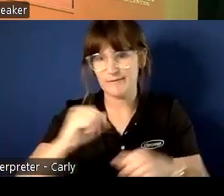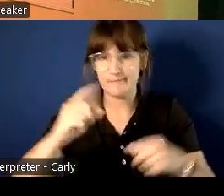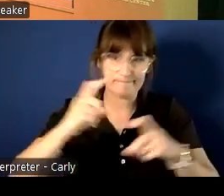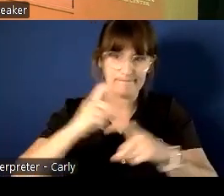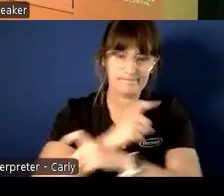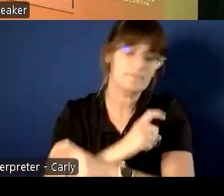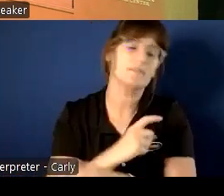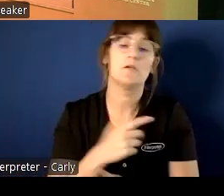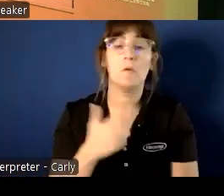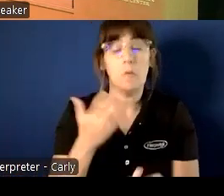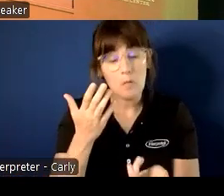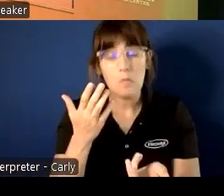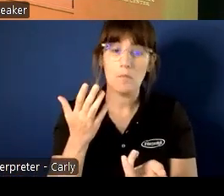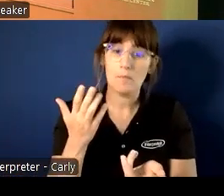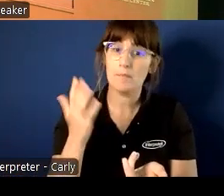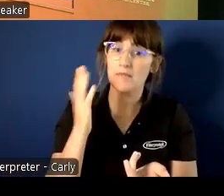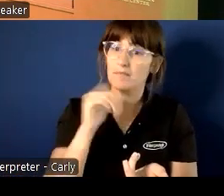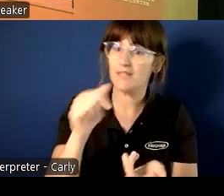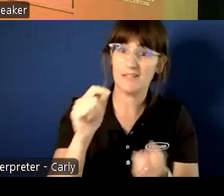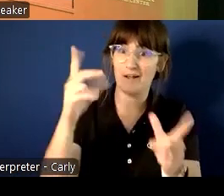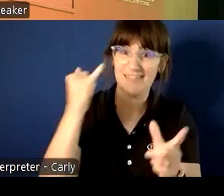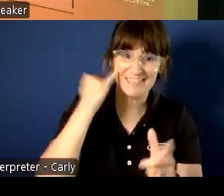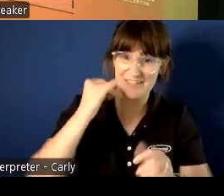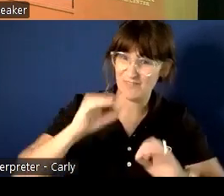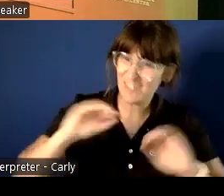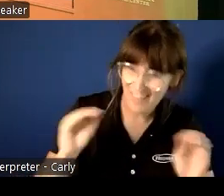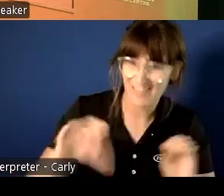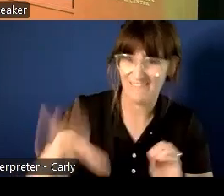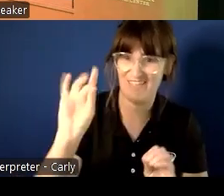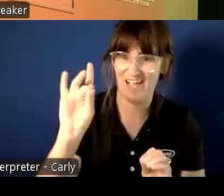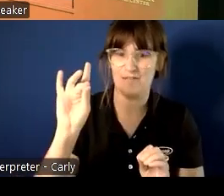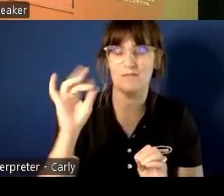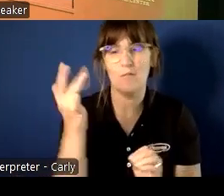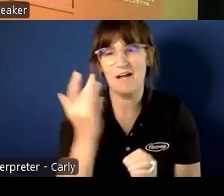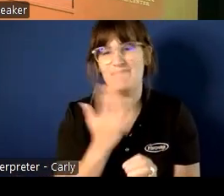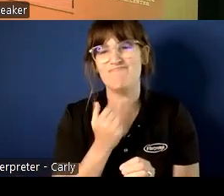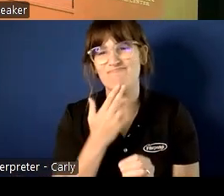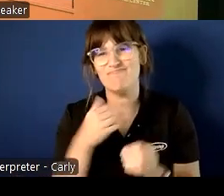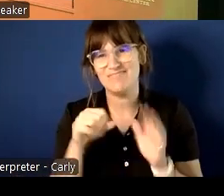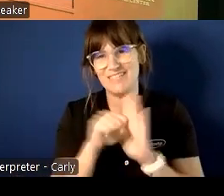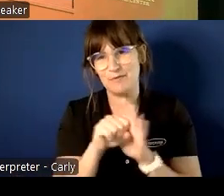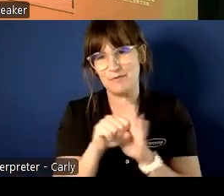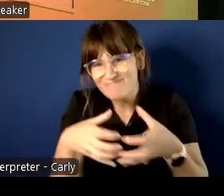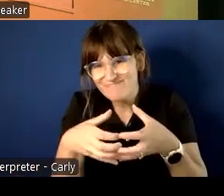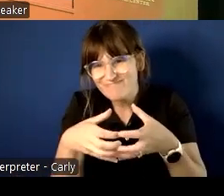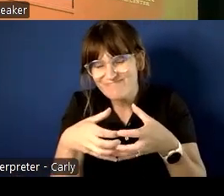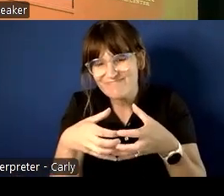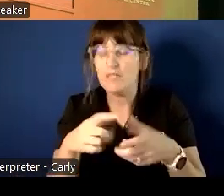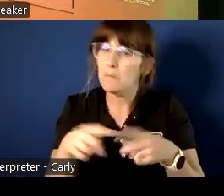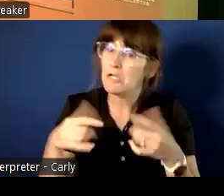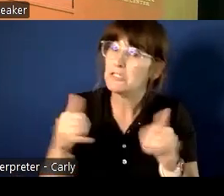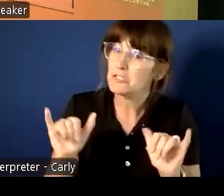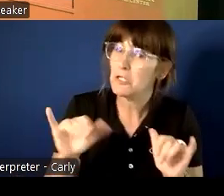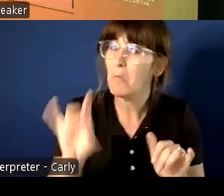been surprised to find no finding because of rather small sample size, but I still did find some, which